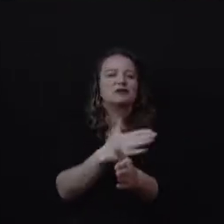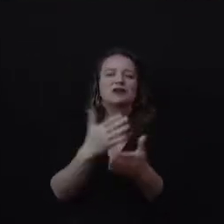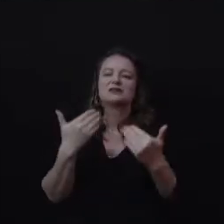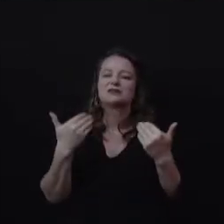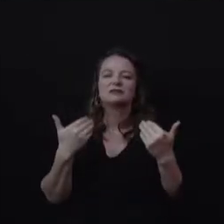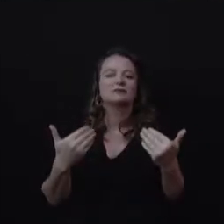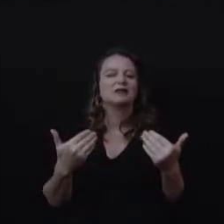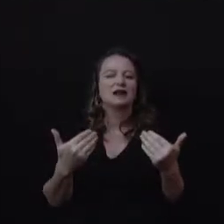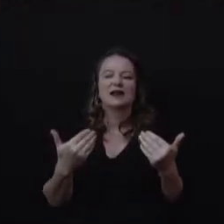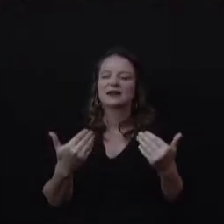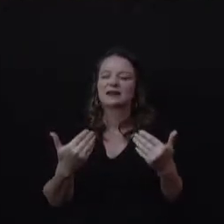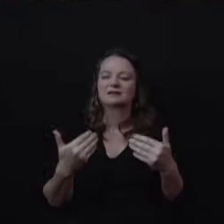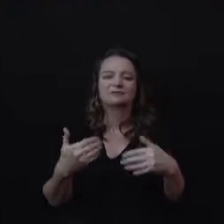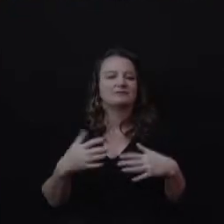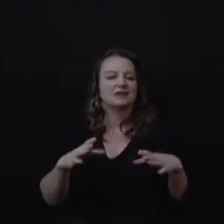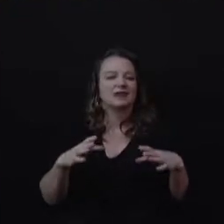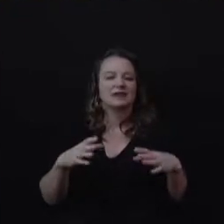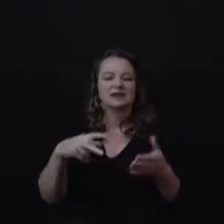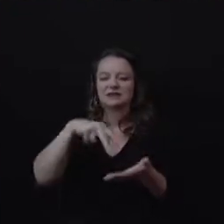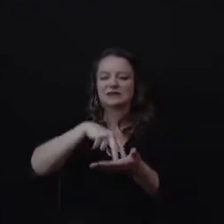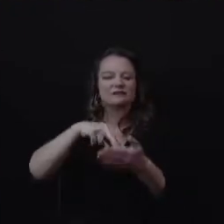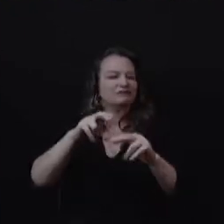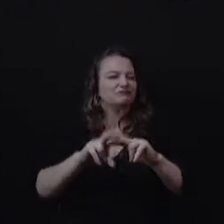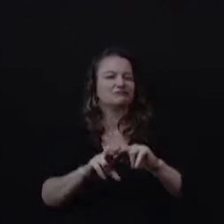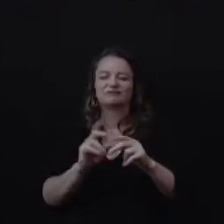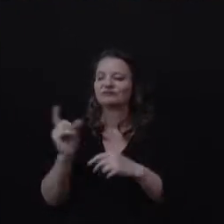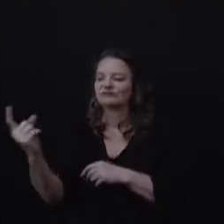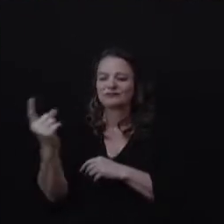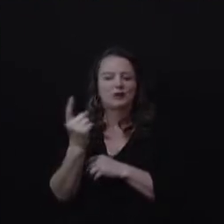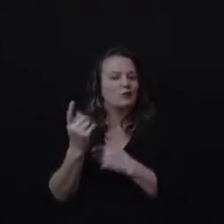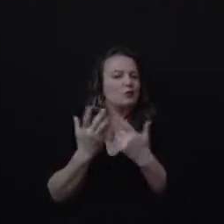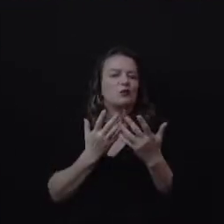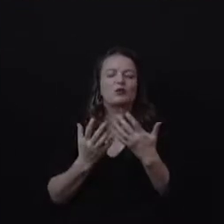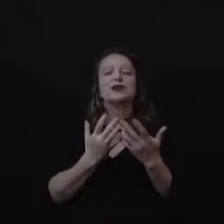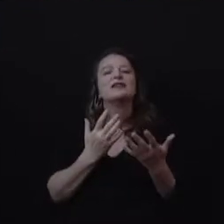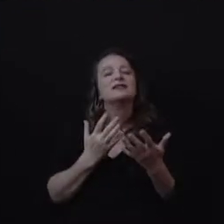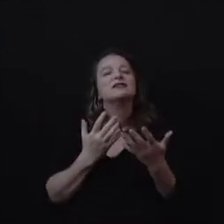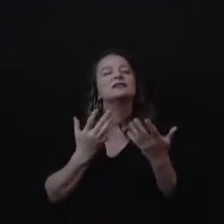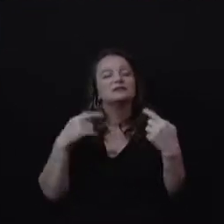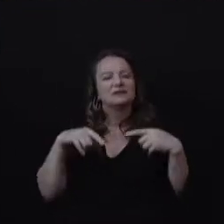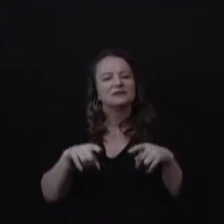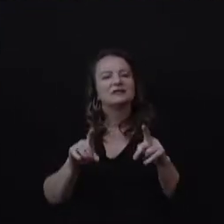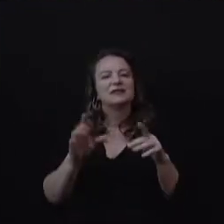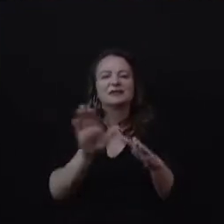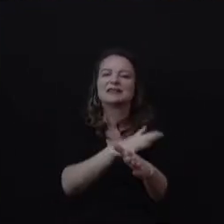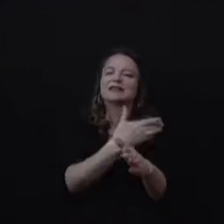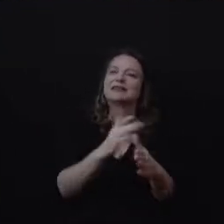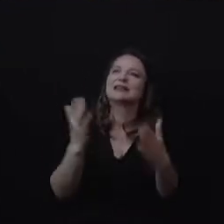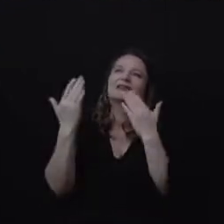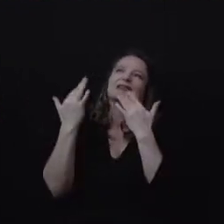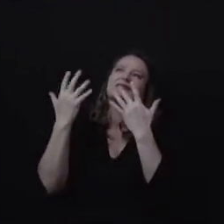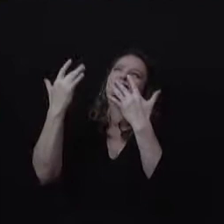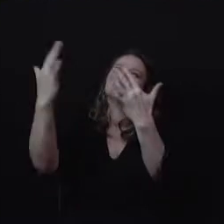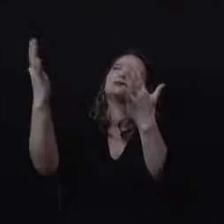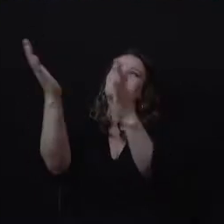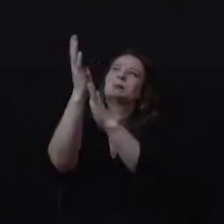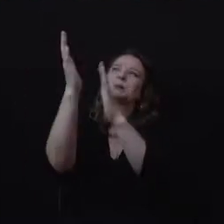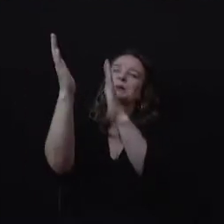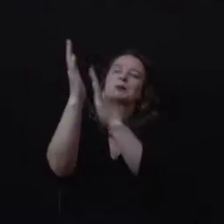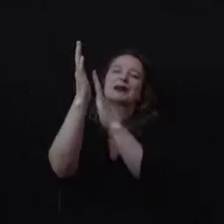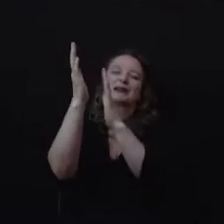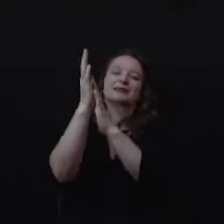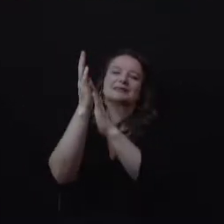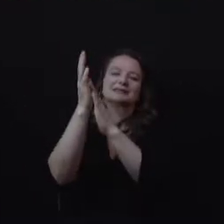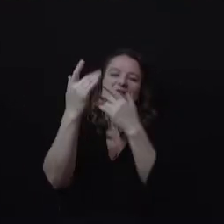whatever posture it is during this time as you partake in the elements, as you sing and lift up your song of praise, and as you receive